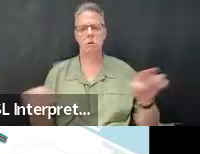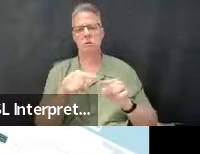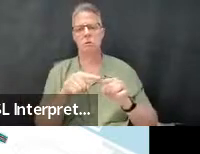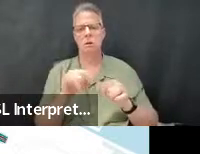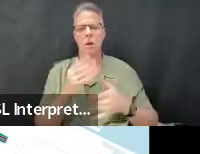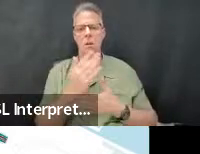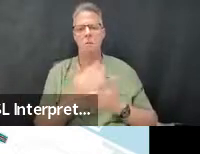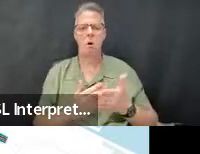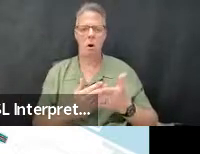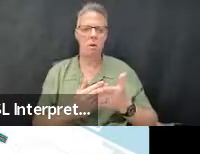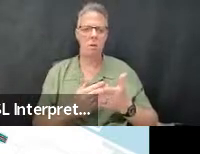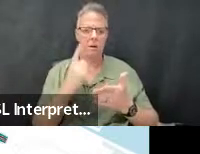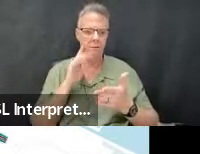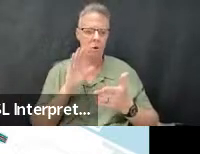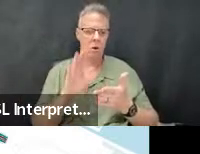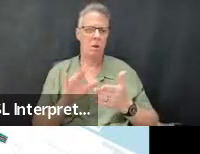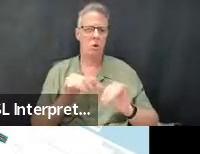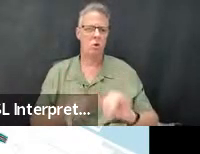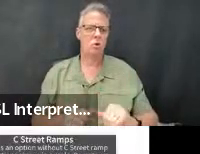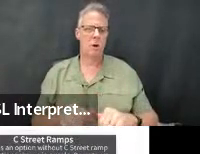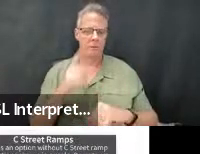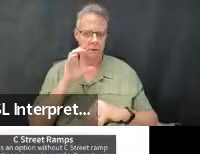what we're studying in the draft SEIS.